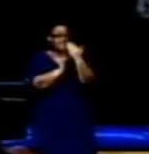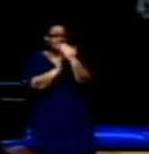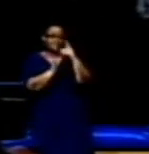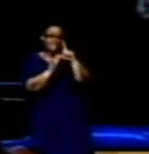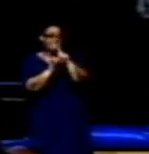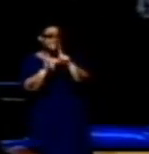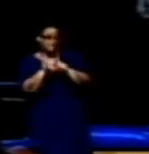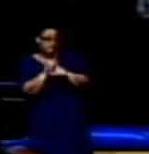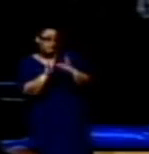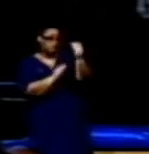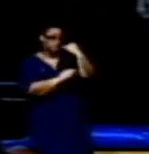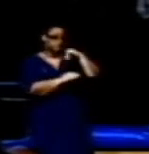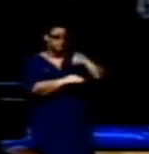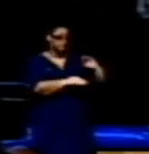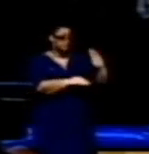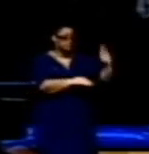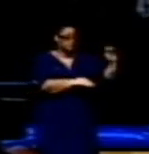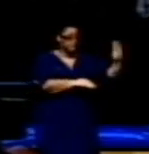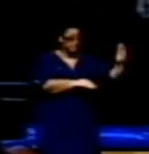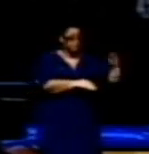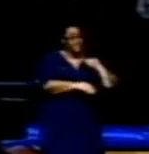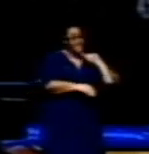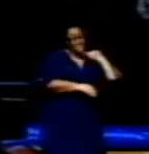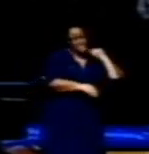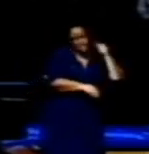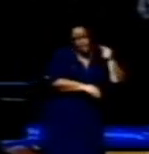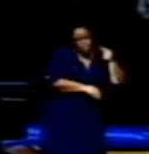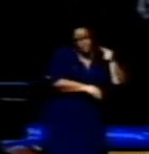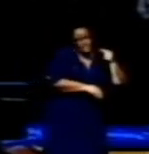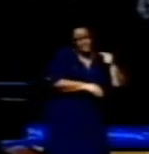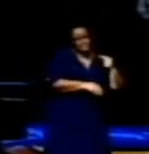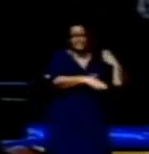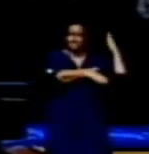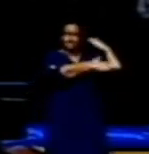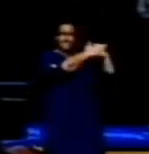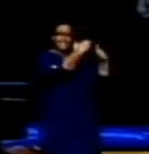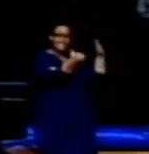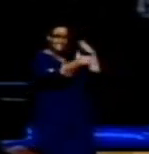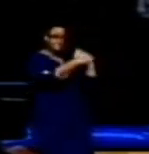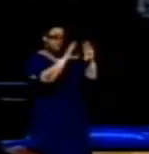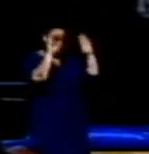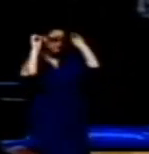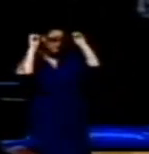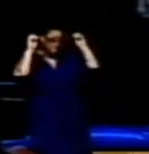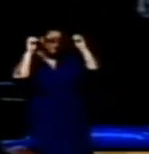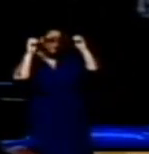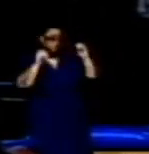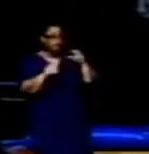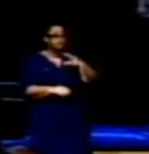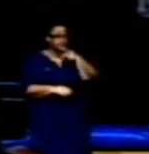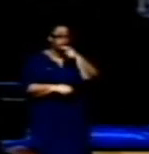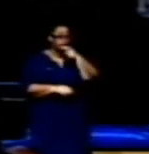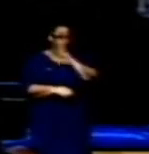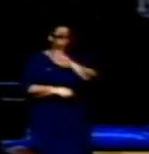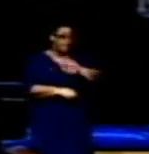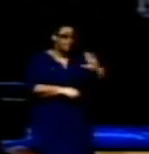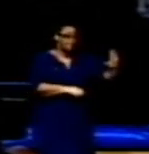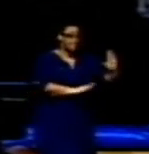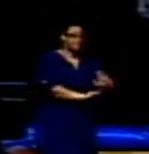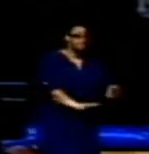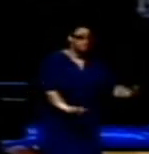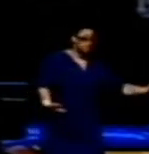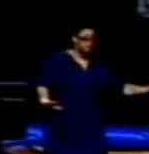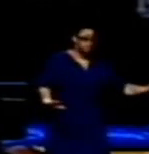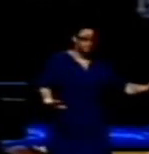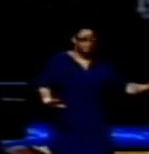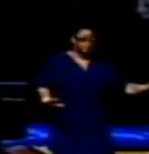his instructions to Israel. He commanded our ancestors to teach them to who? Their children.